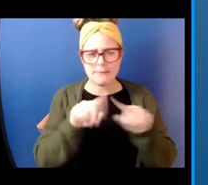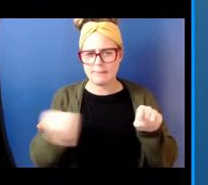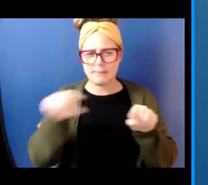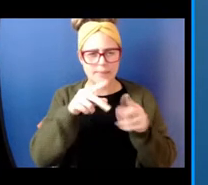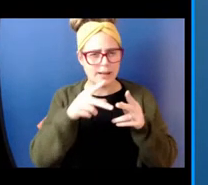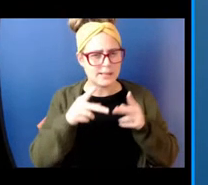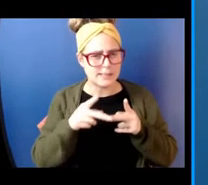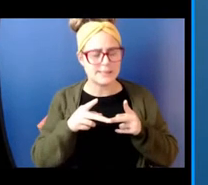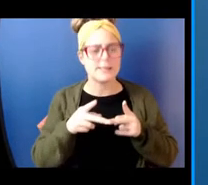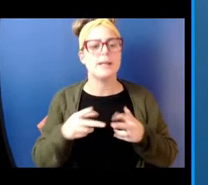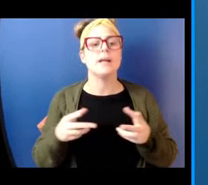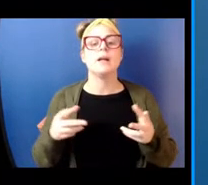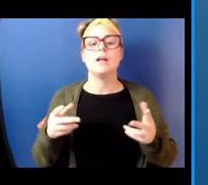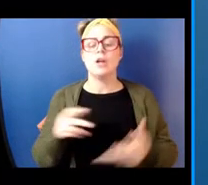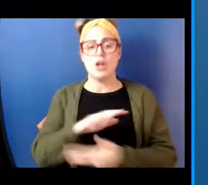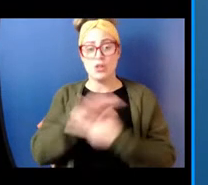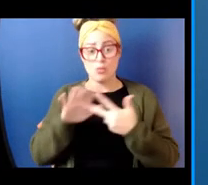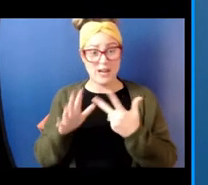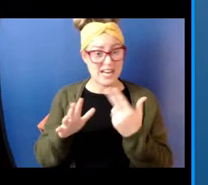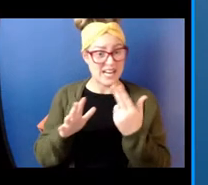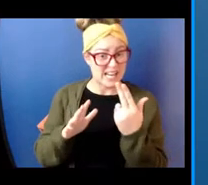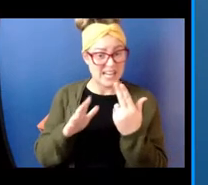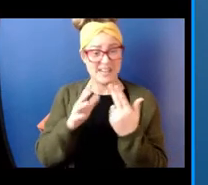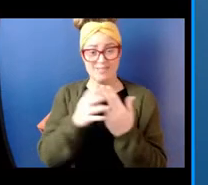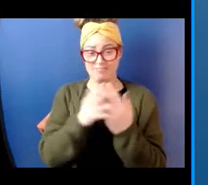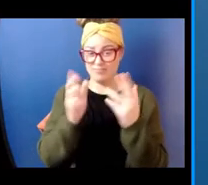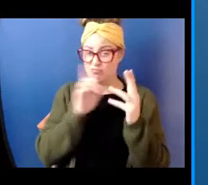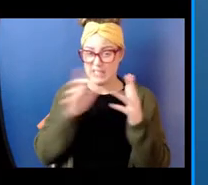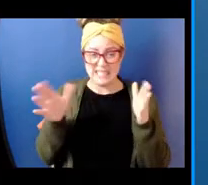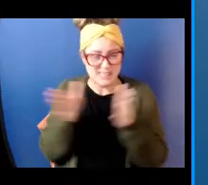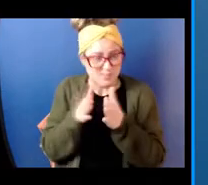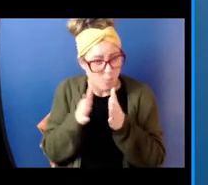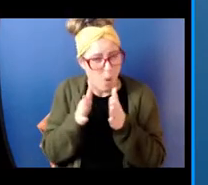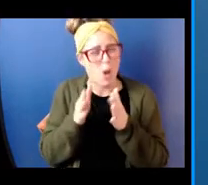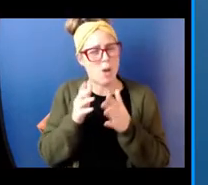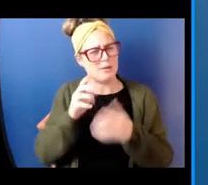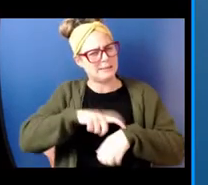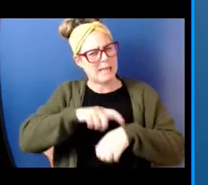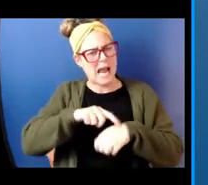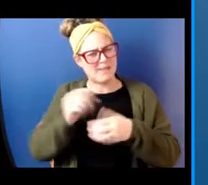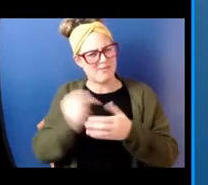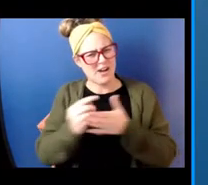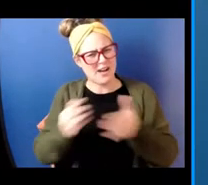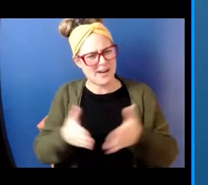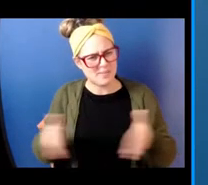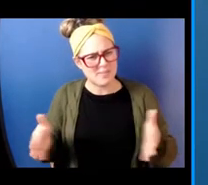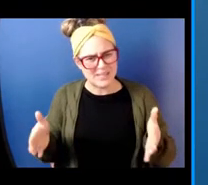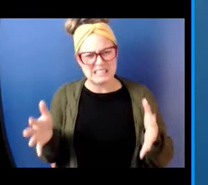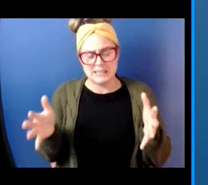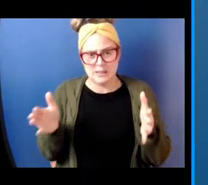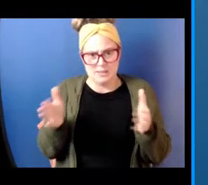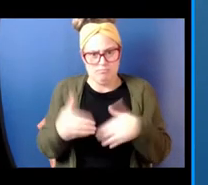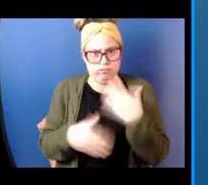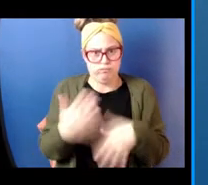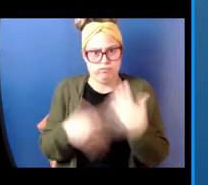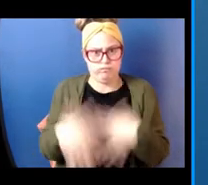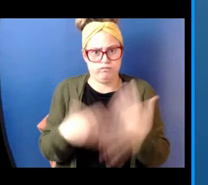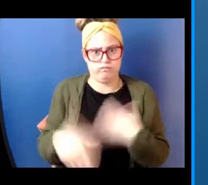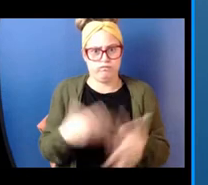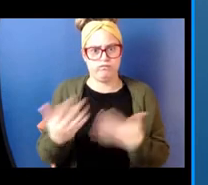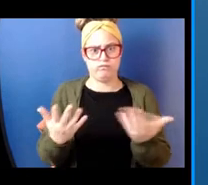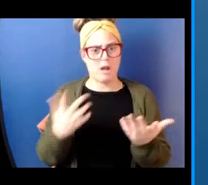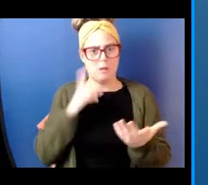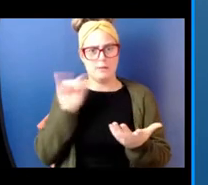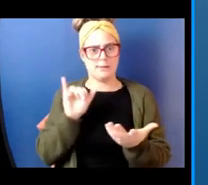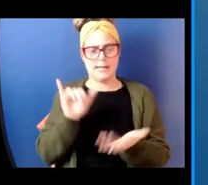jamming the three of these together in such a tight time frame you've created a possibility of an impossible